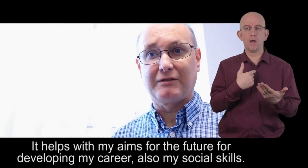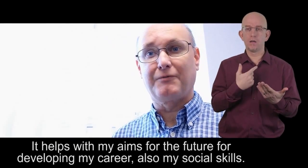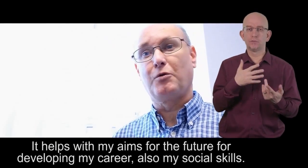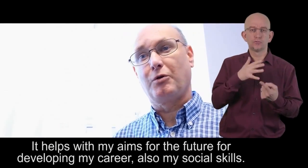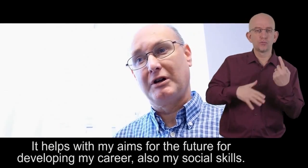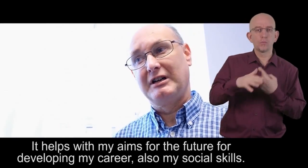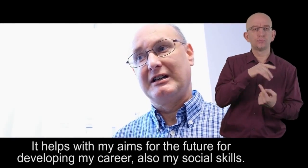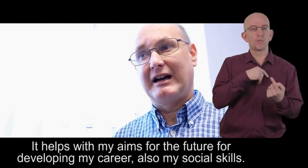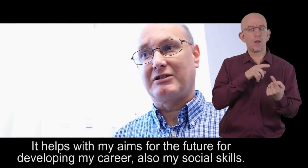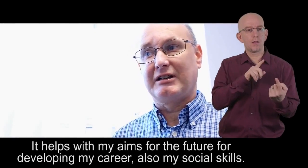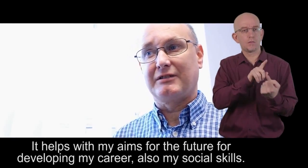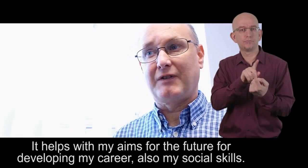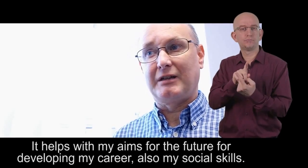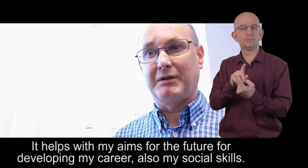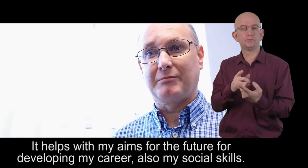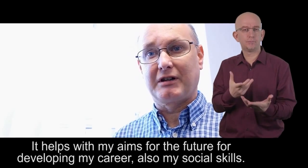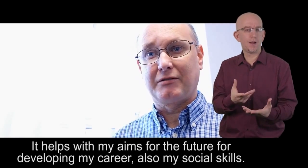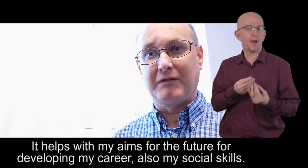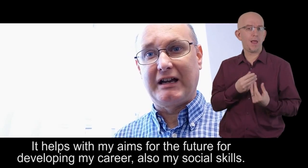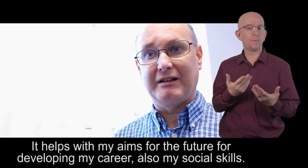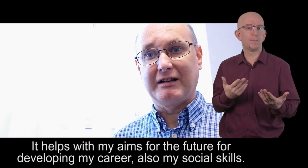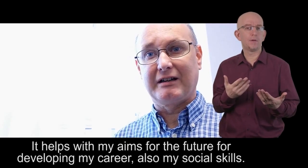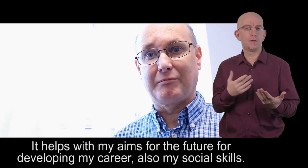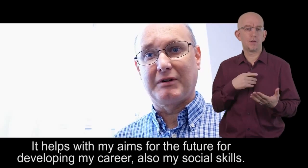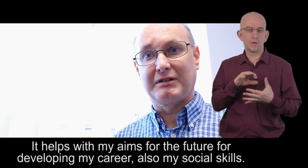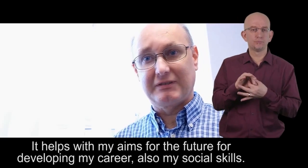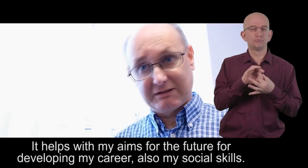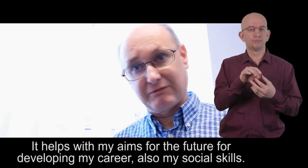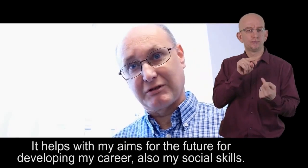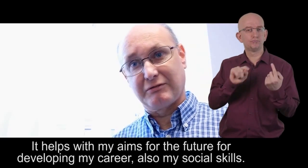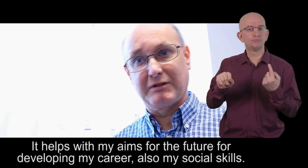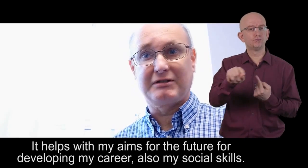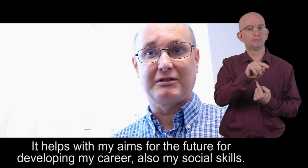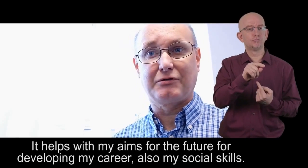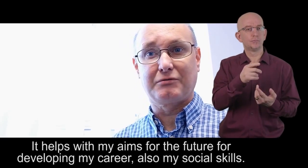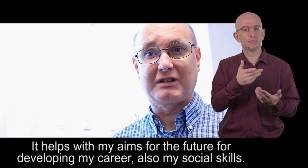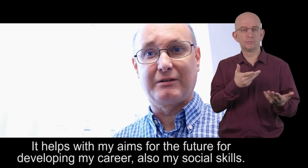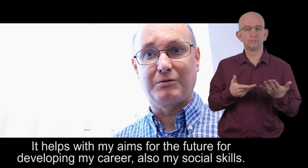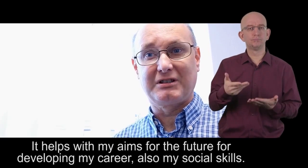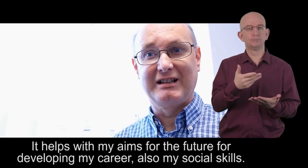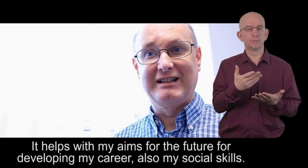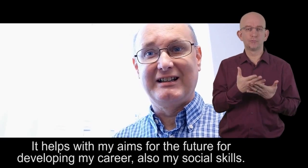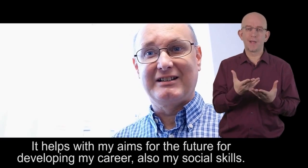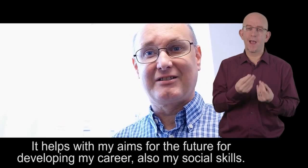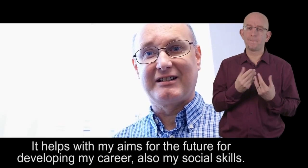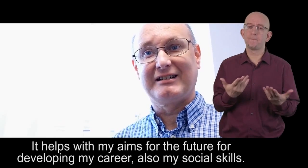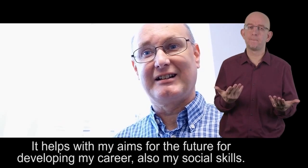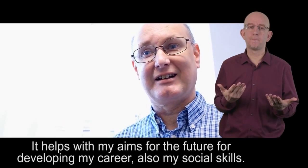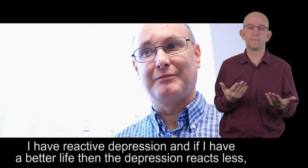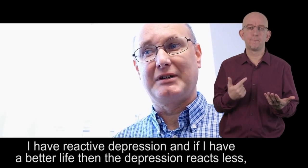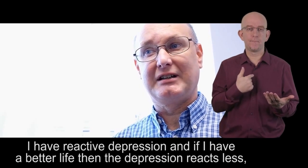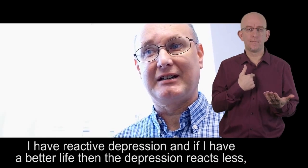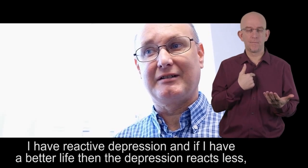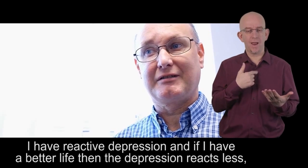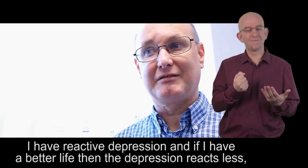future for actually developing my career, also my social skills so that